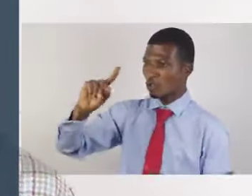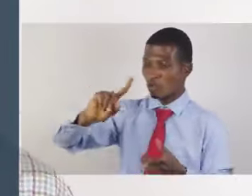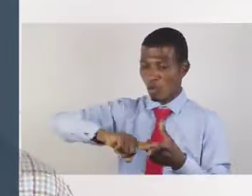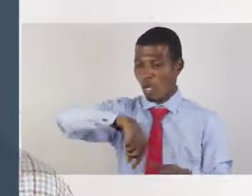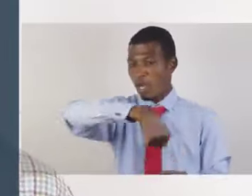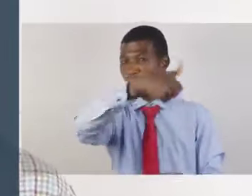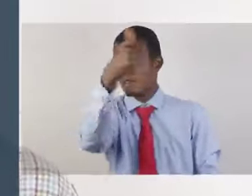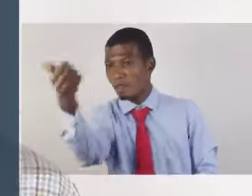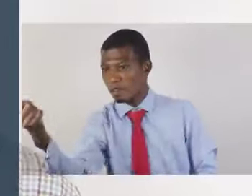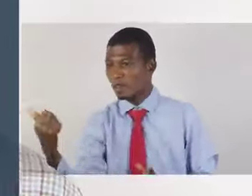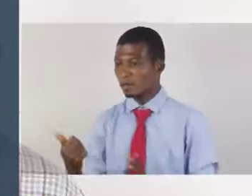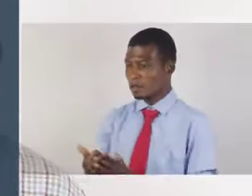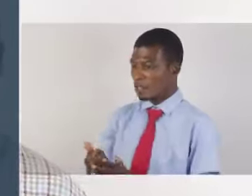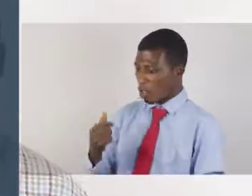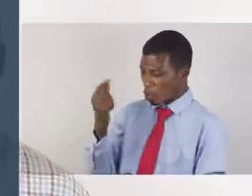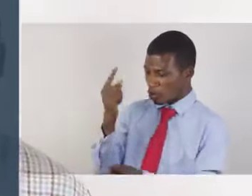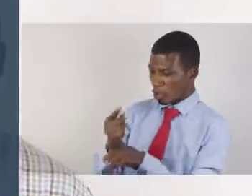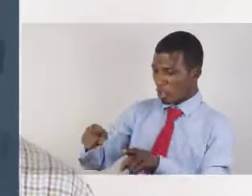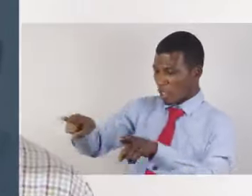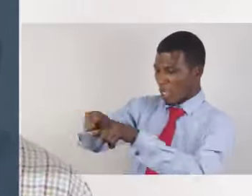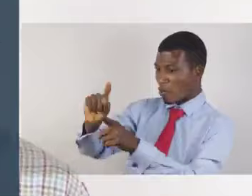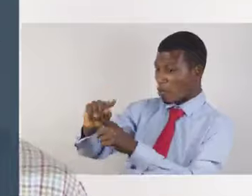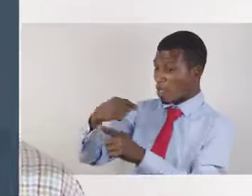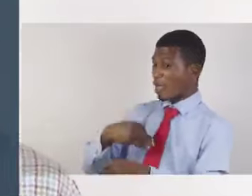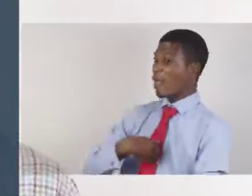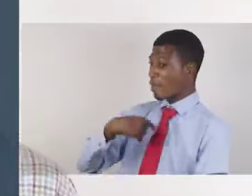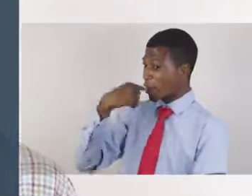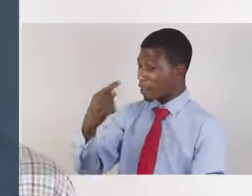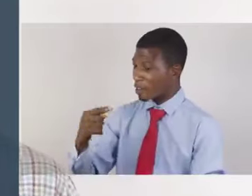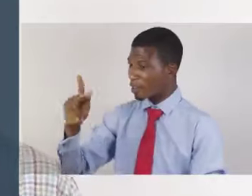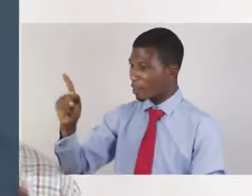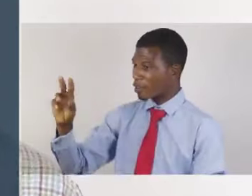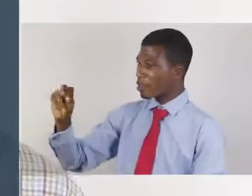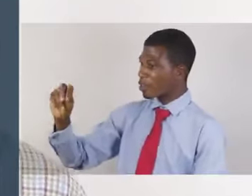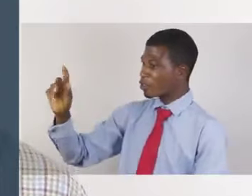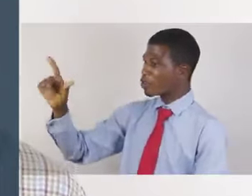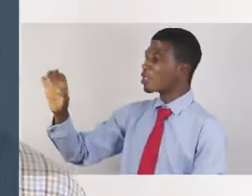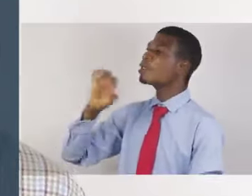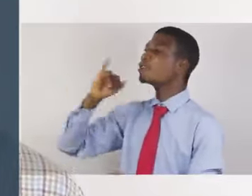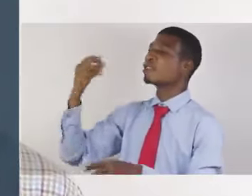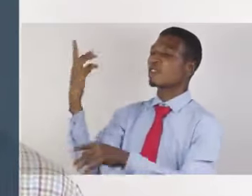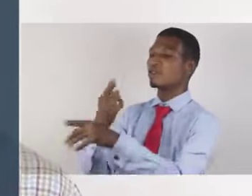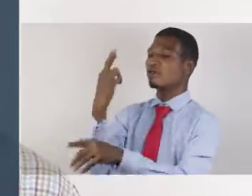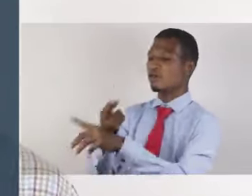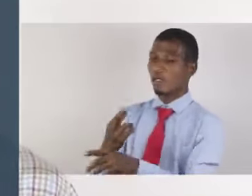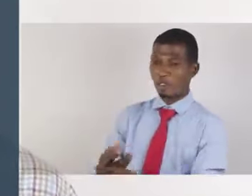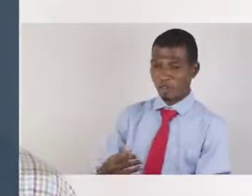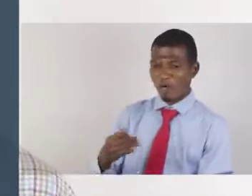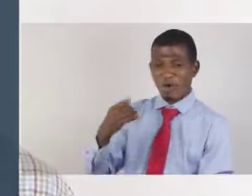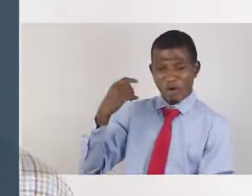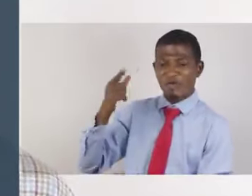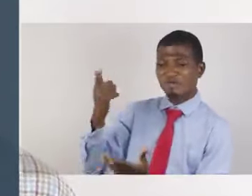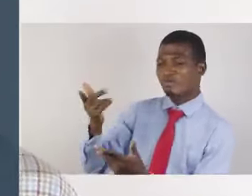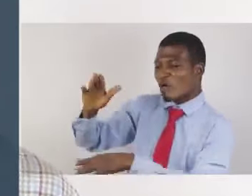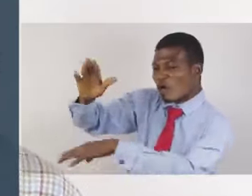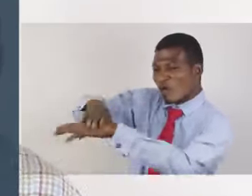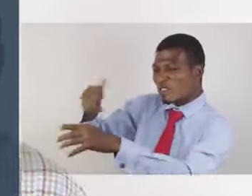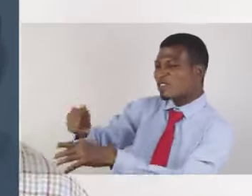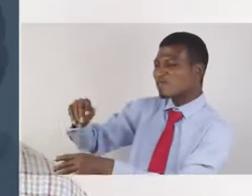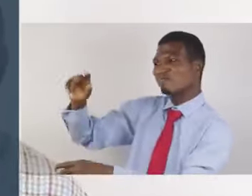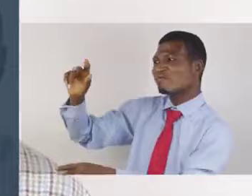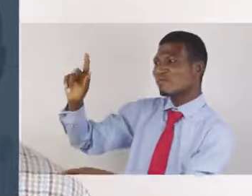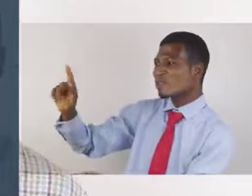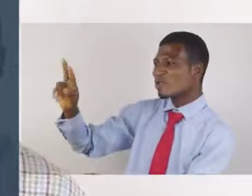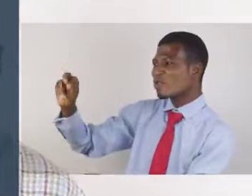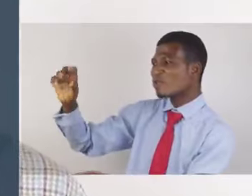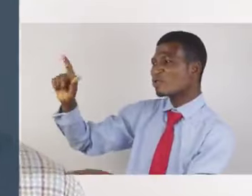directly to the other. Also, I can say Kunle is a rock. Now, calling Kunle a rock means Kunle